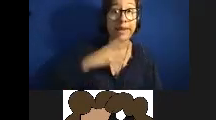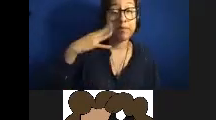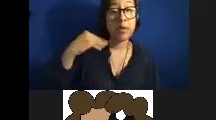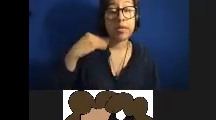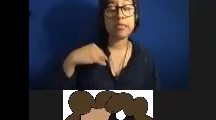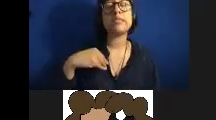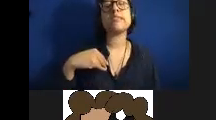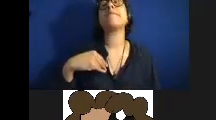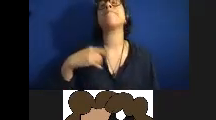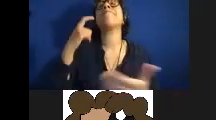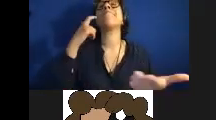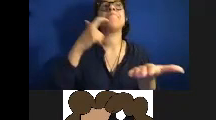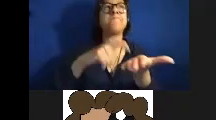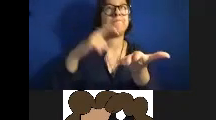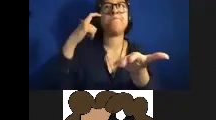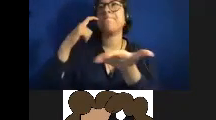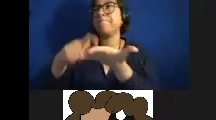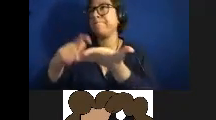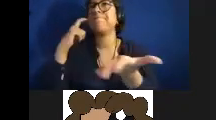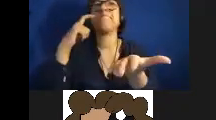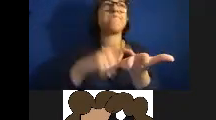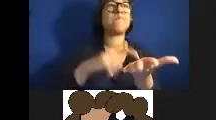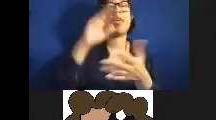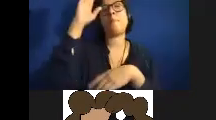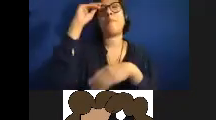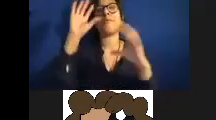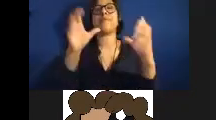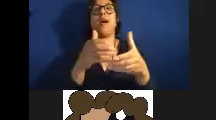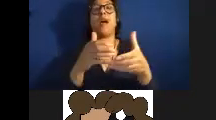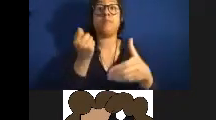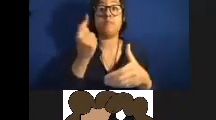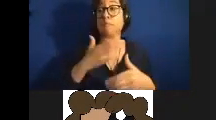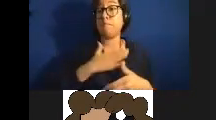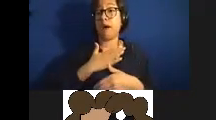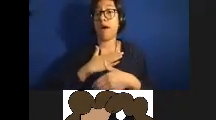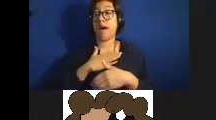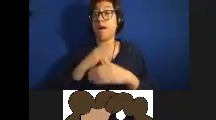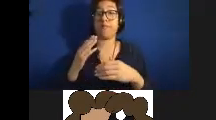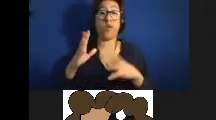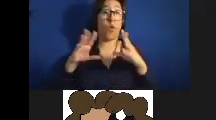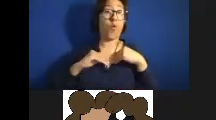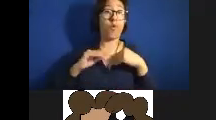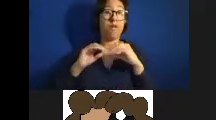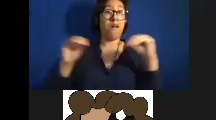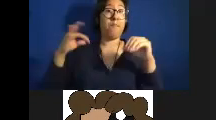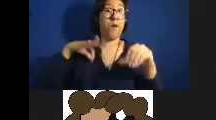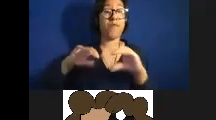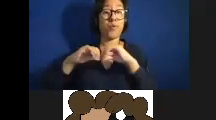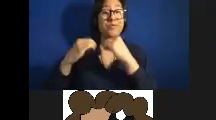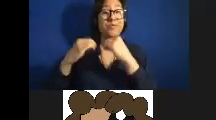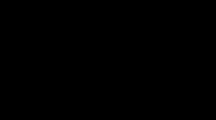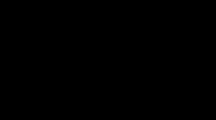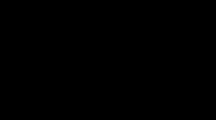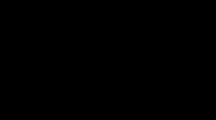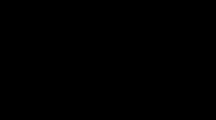there's a lot more of the old boys club, you know, because I have my own nonprofit organization, and dealing with funding and